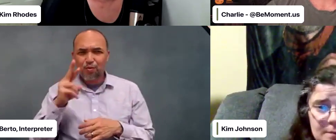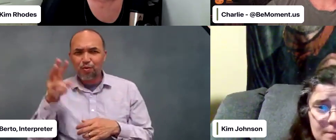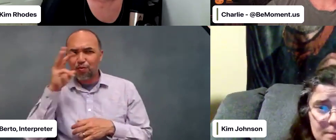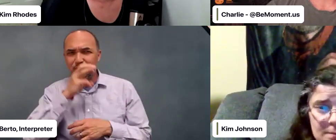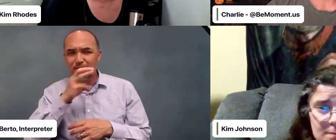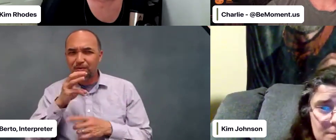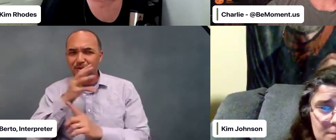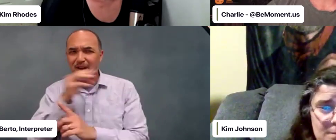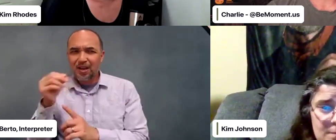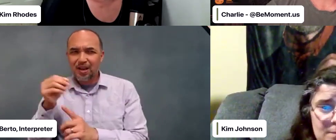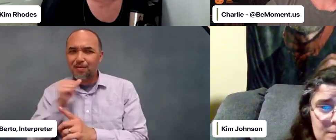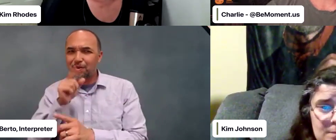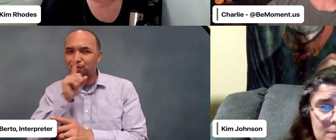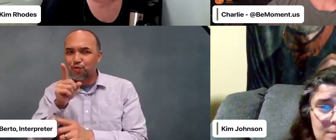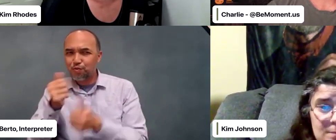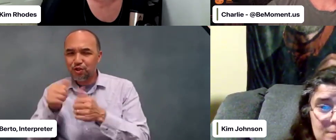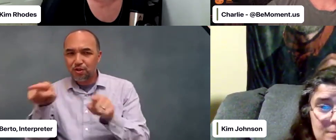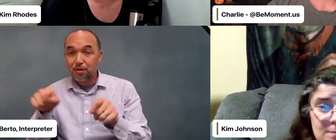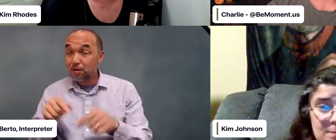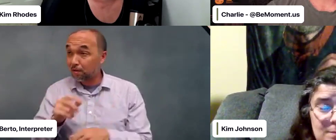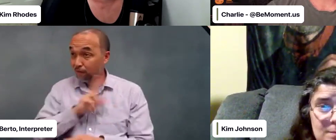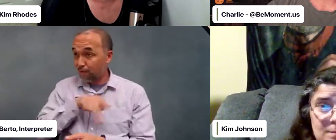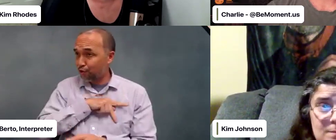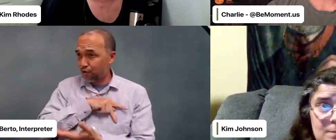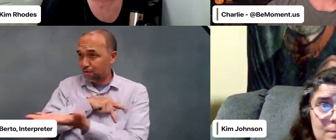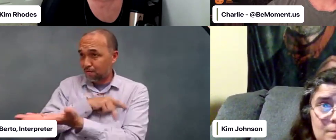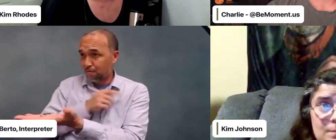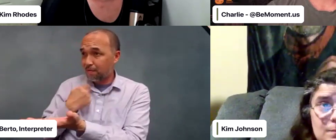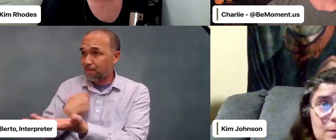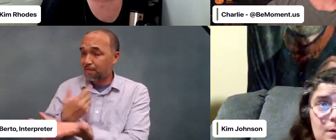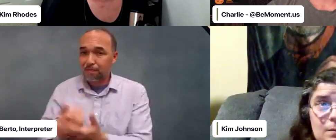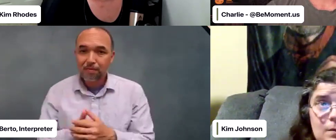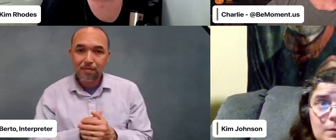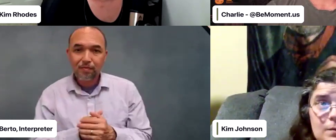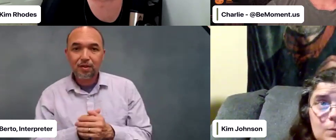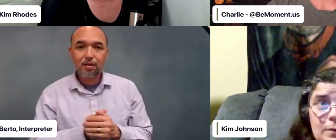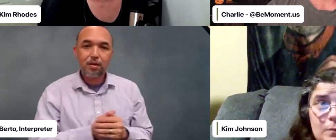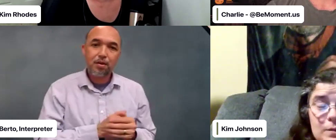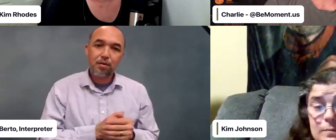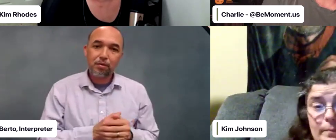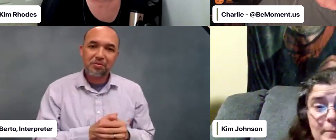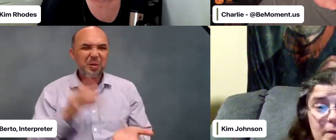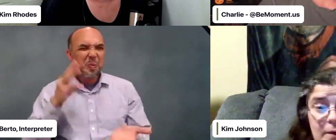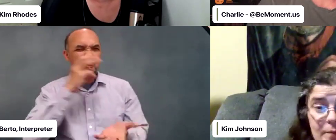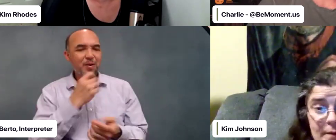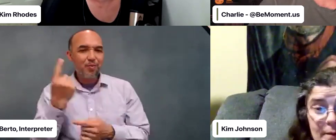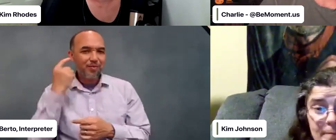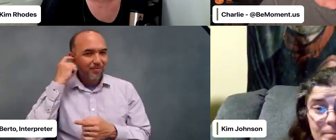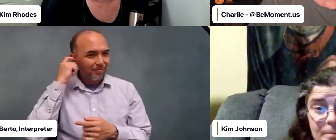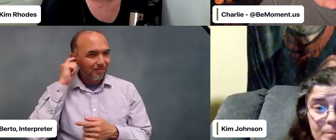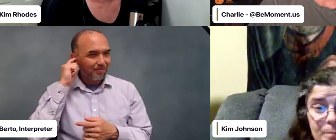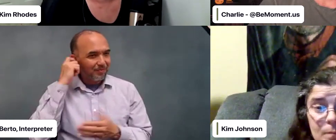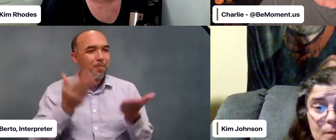was? Take as long as it's personal, you tell me. Well, I'll go with the weird ones. Maybe you have an